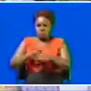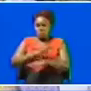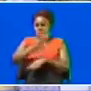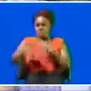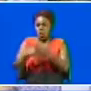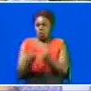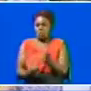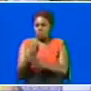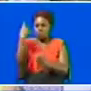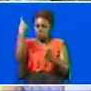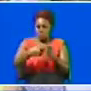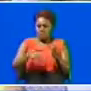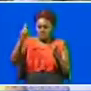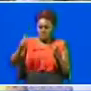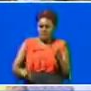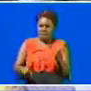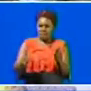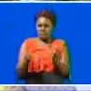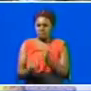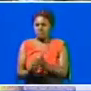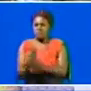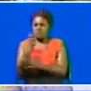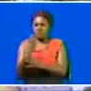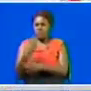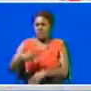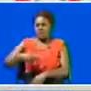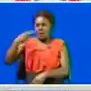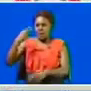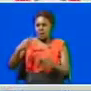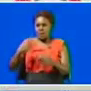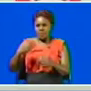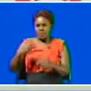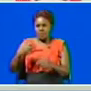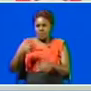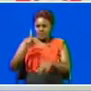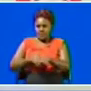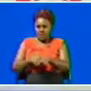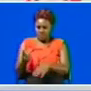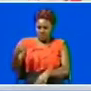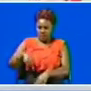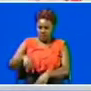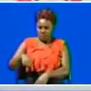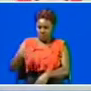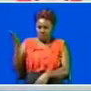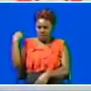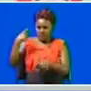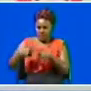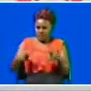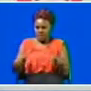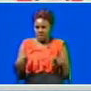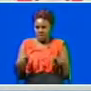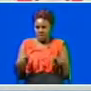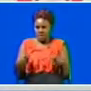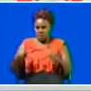production costs and so on, you must be able to produce at a higher volume. In that period, we came in on the 1st of June of last year. So 12